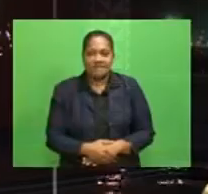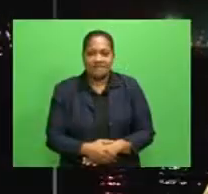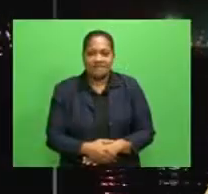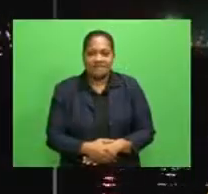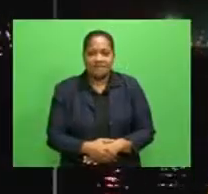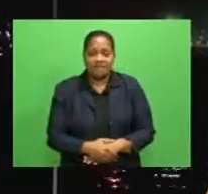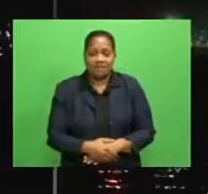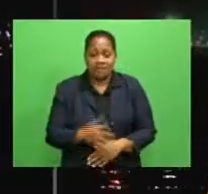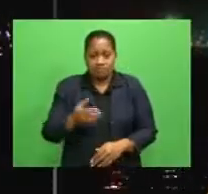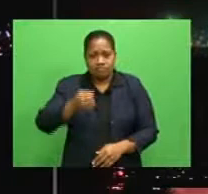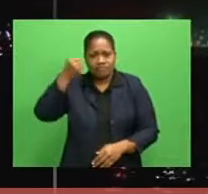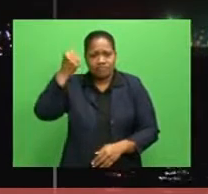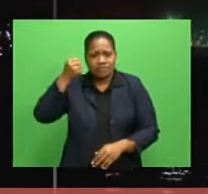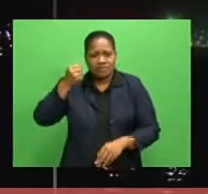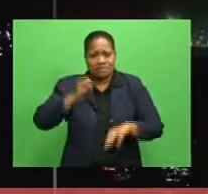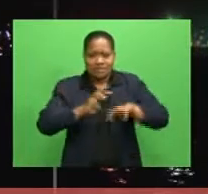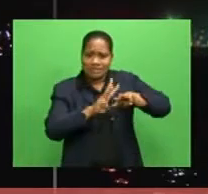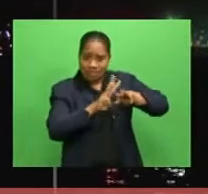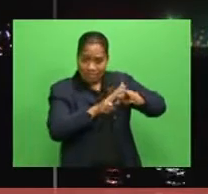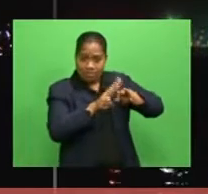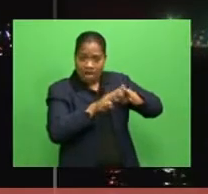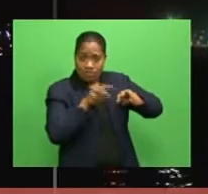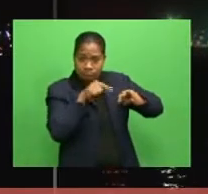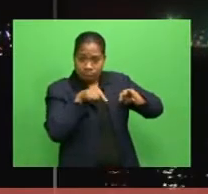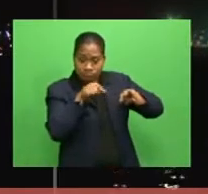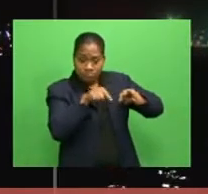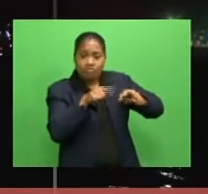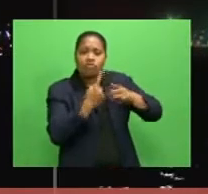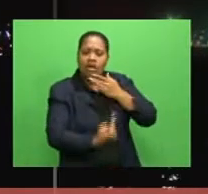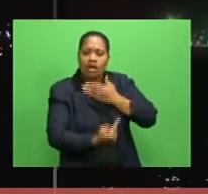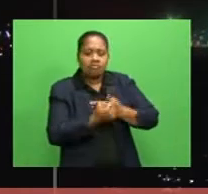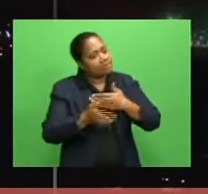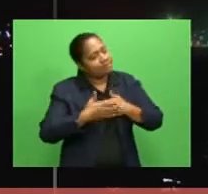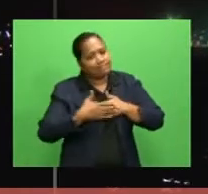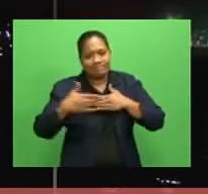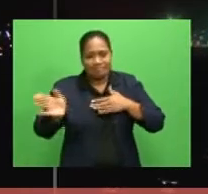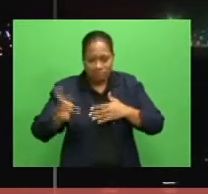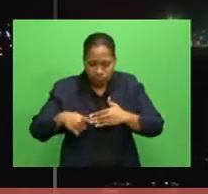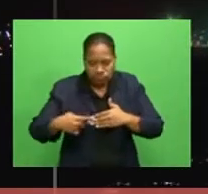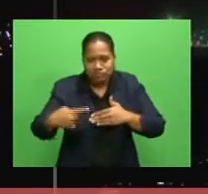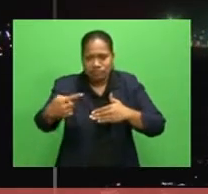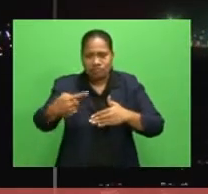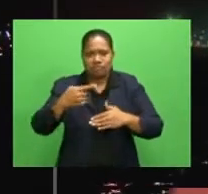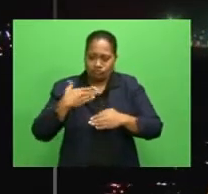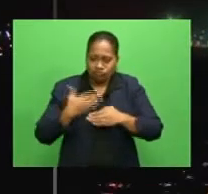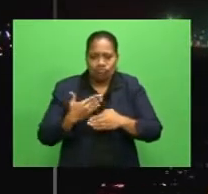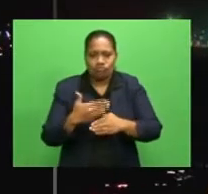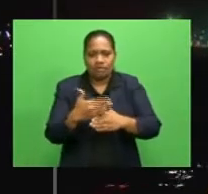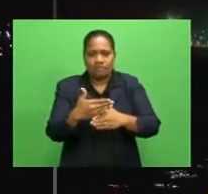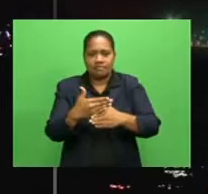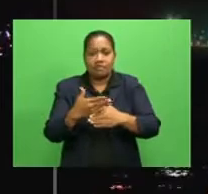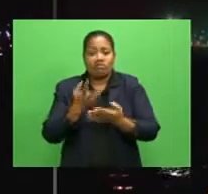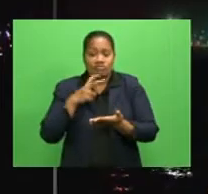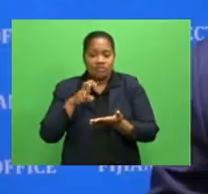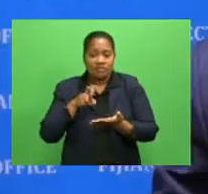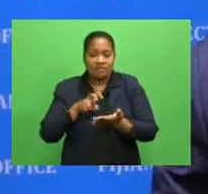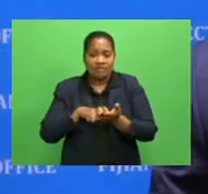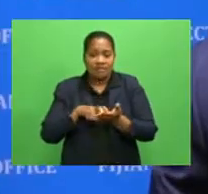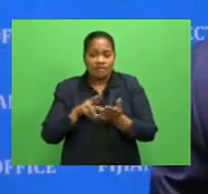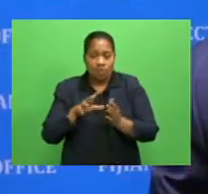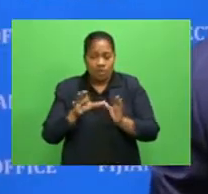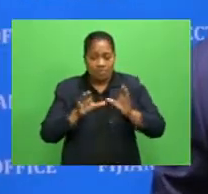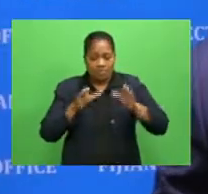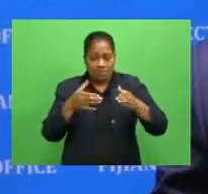The suspension against the Social Democratic Liberal Party has been lifted with immediate effect. Registrar of Political Parties